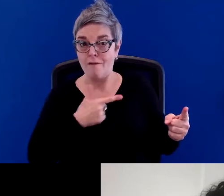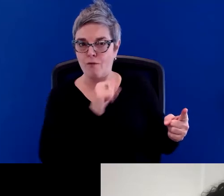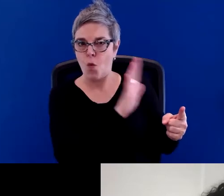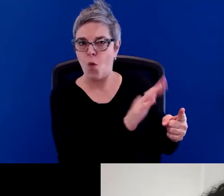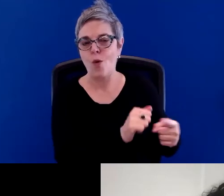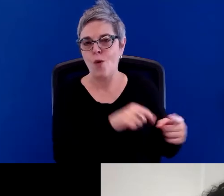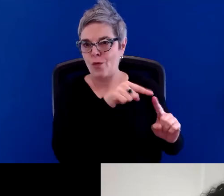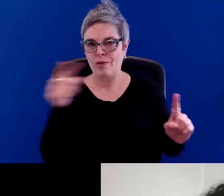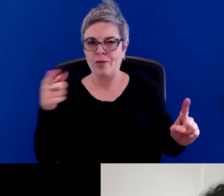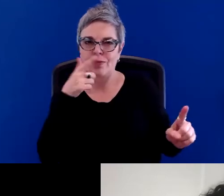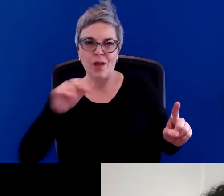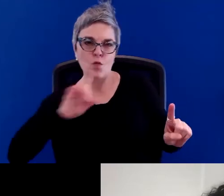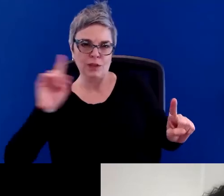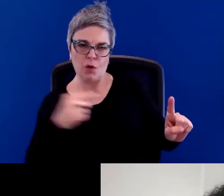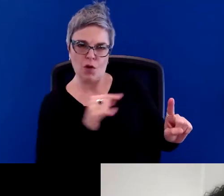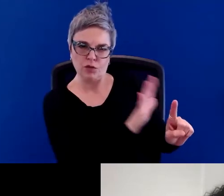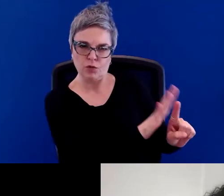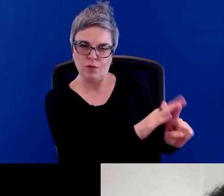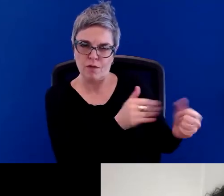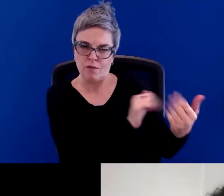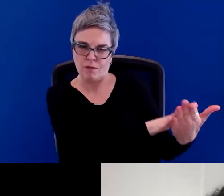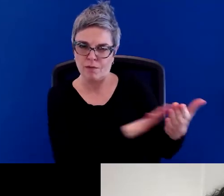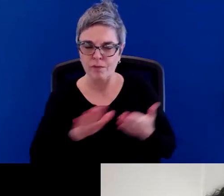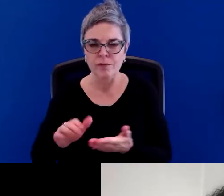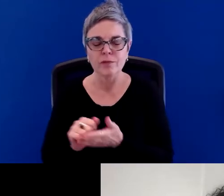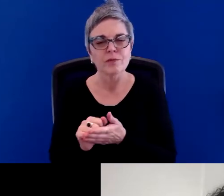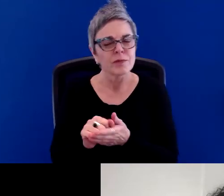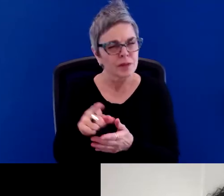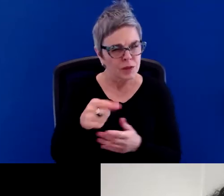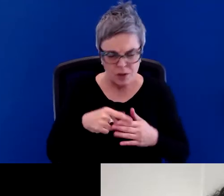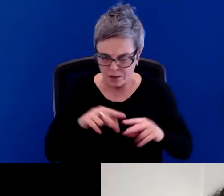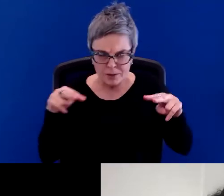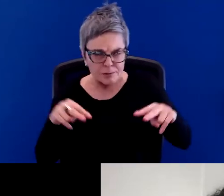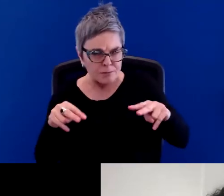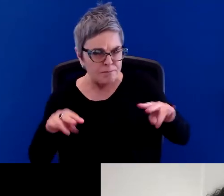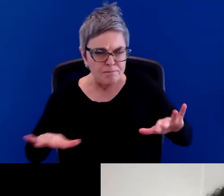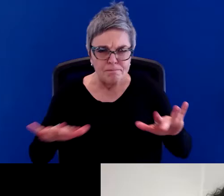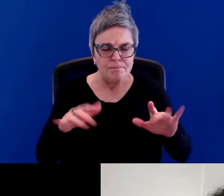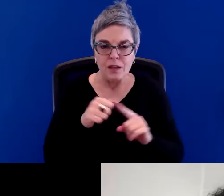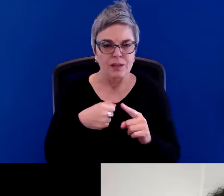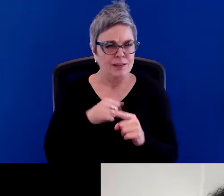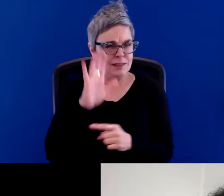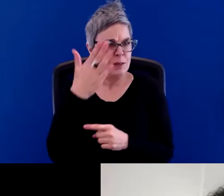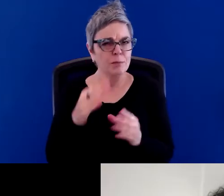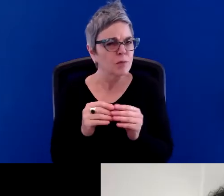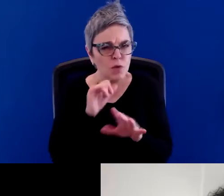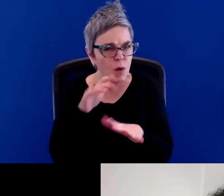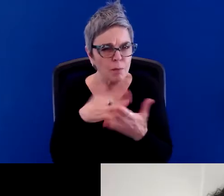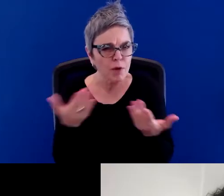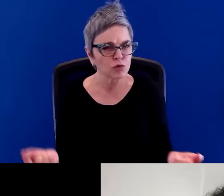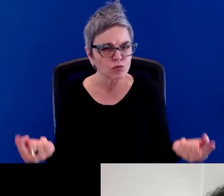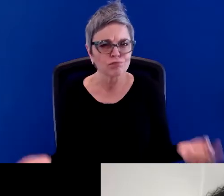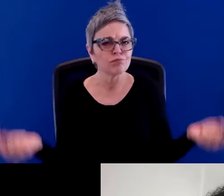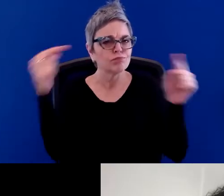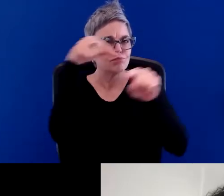we did not find, however, was much crossover connection or conversation occurring between